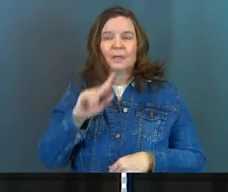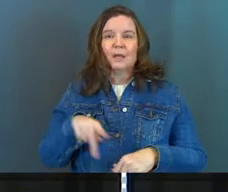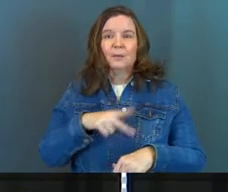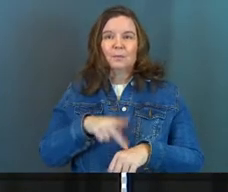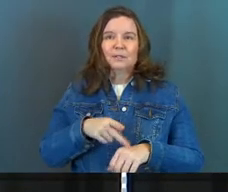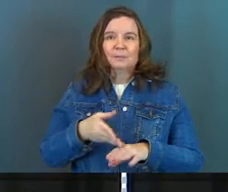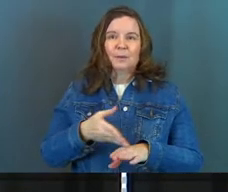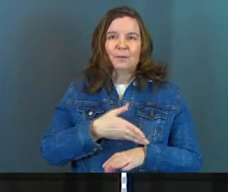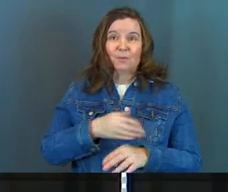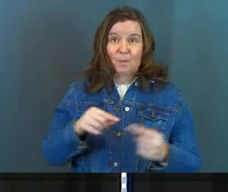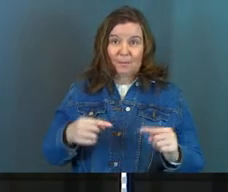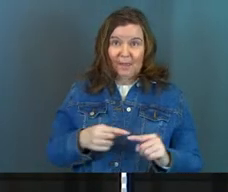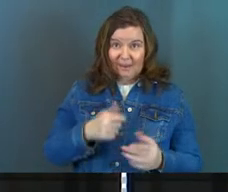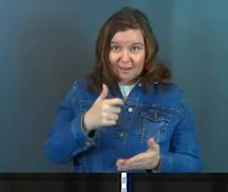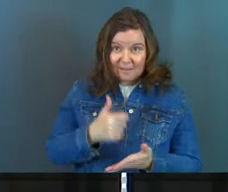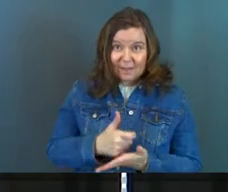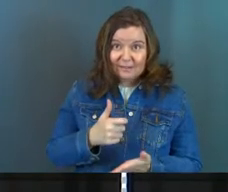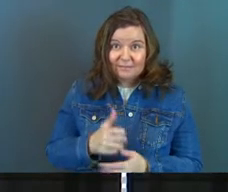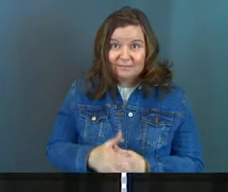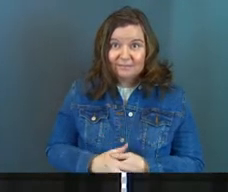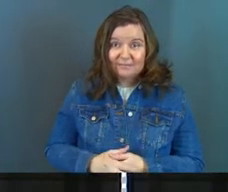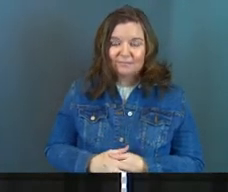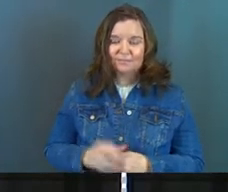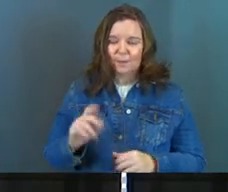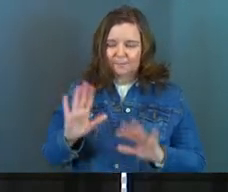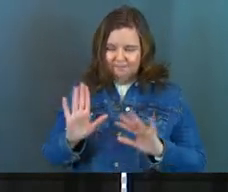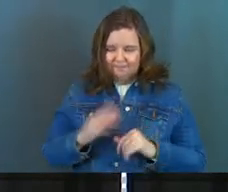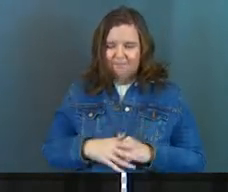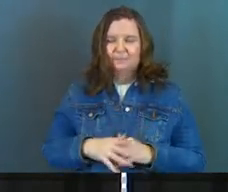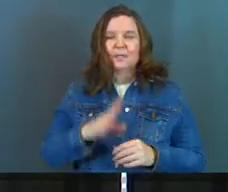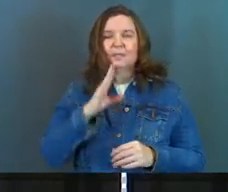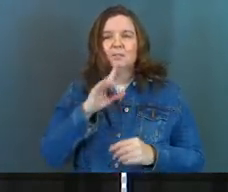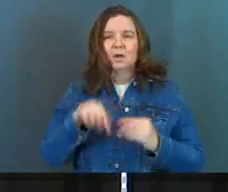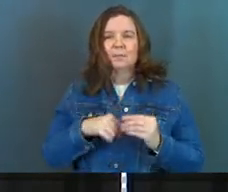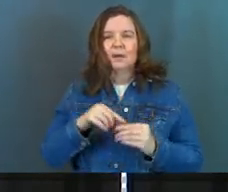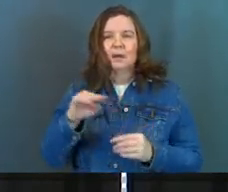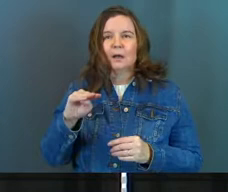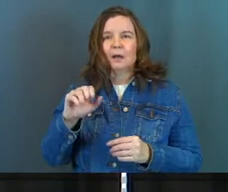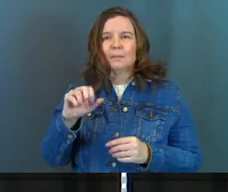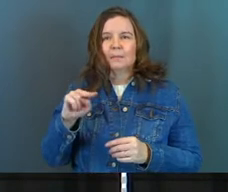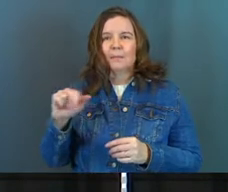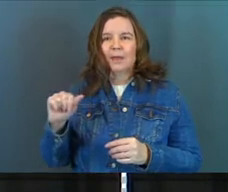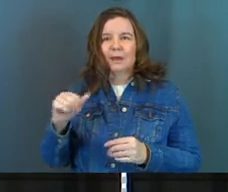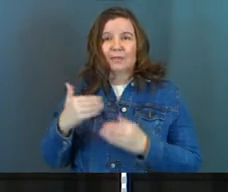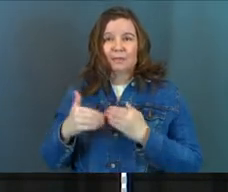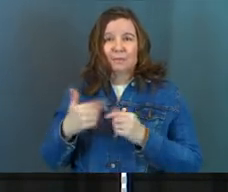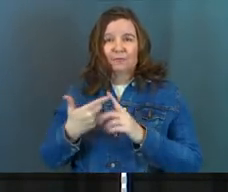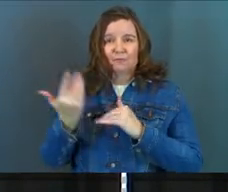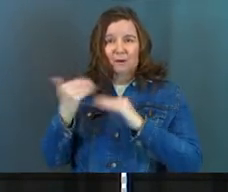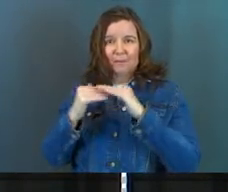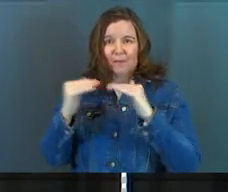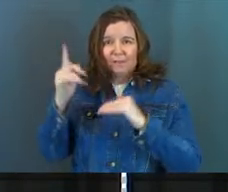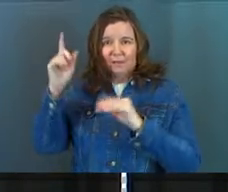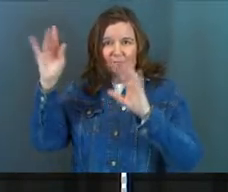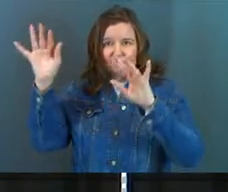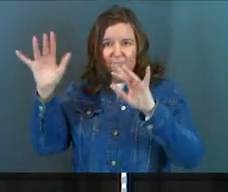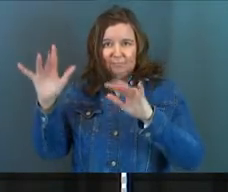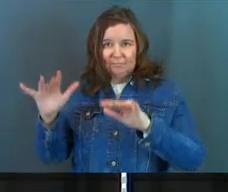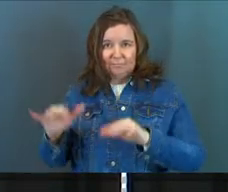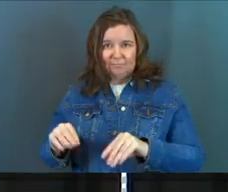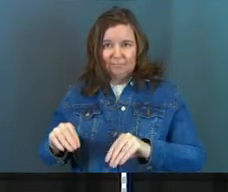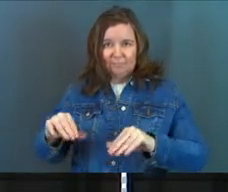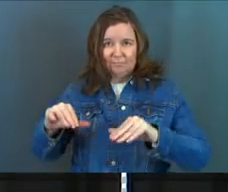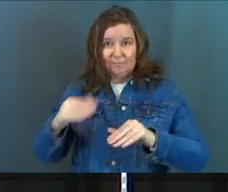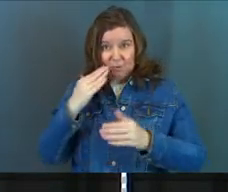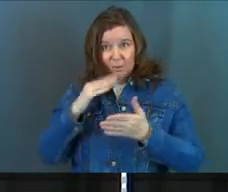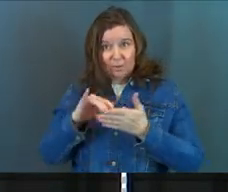Principles before pain. Amen. Okay, let's talk about manna next. Manna. Do you know what